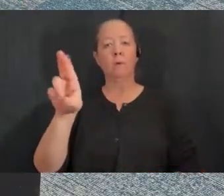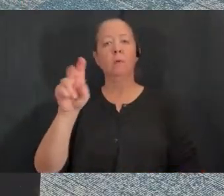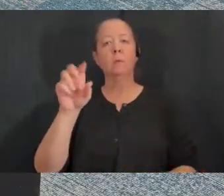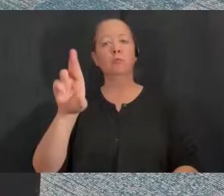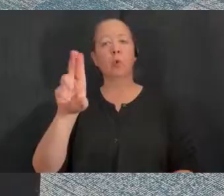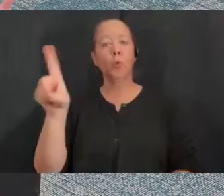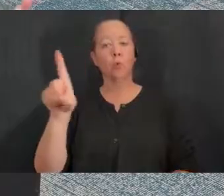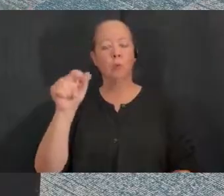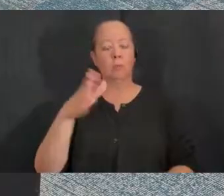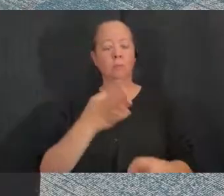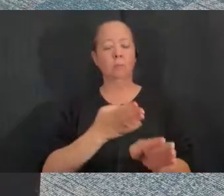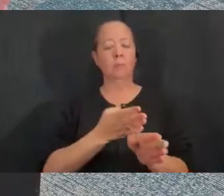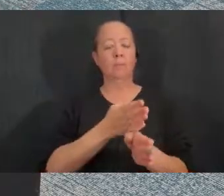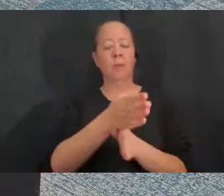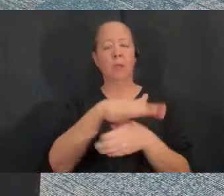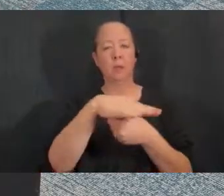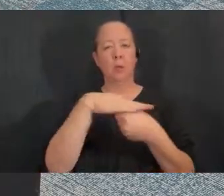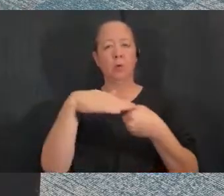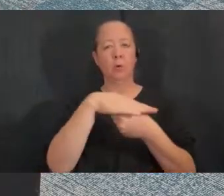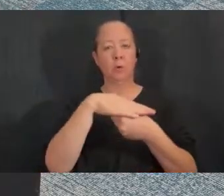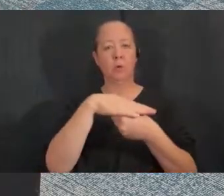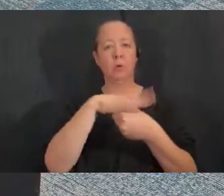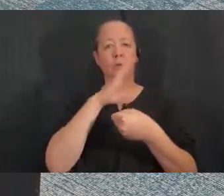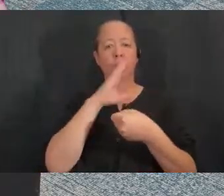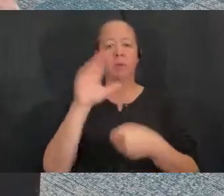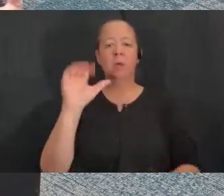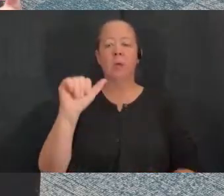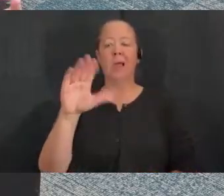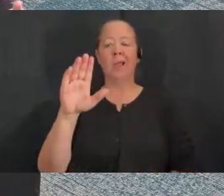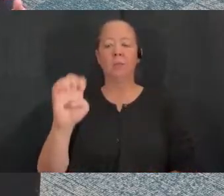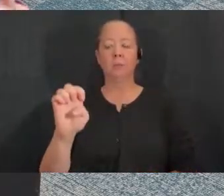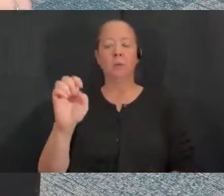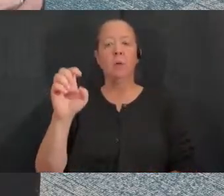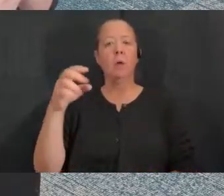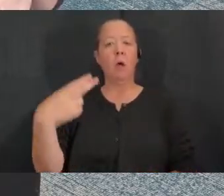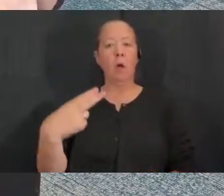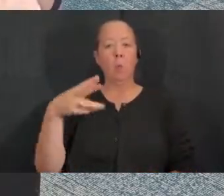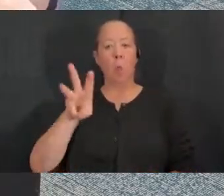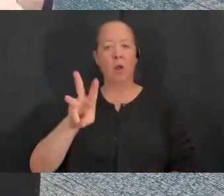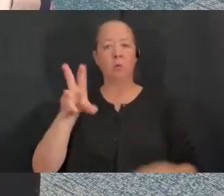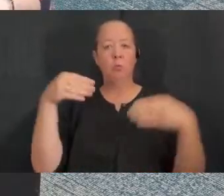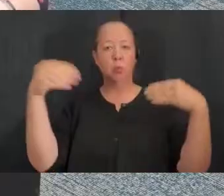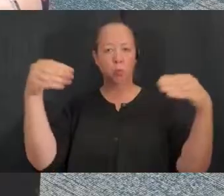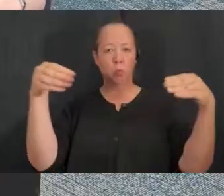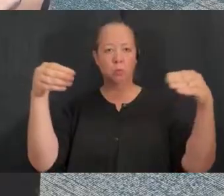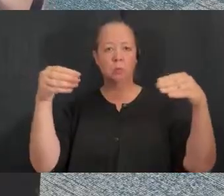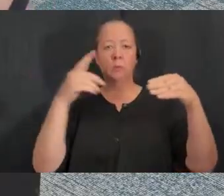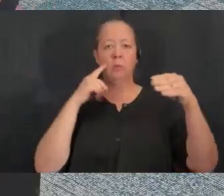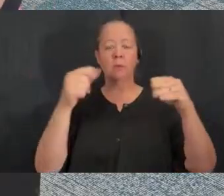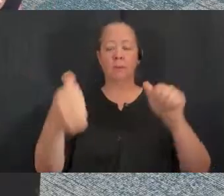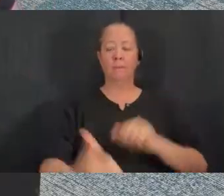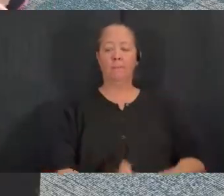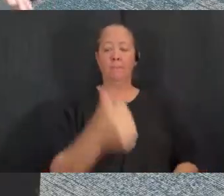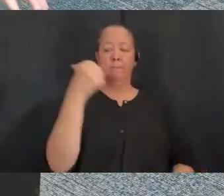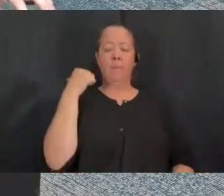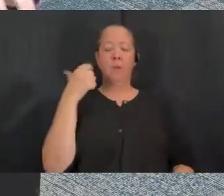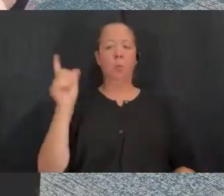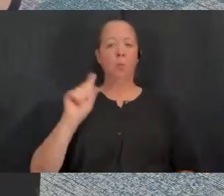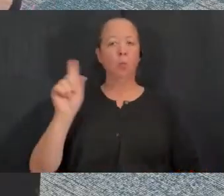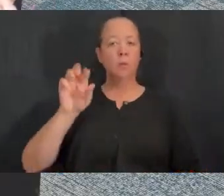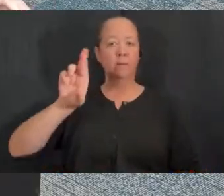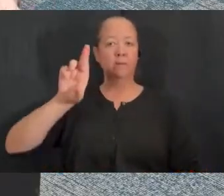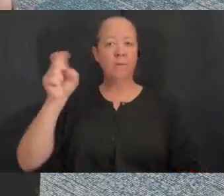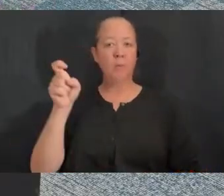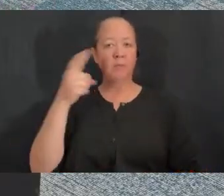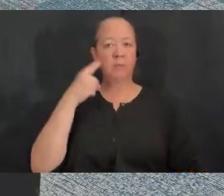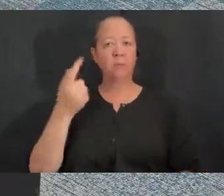the retail space will be an Ace Hardware store. In the back, in the area where the pharmacy technicians